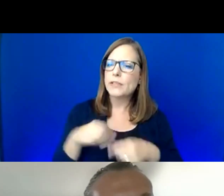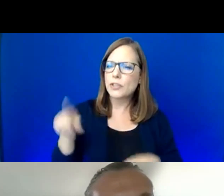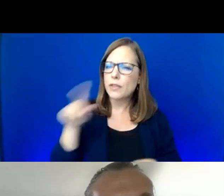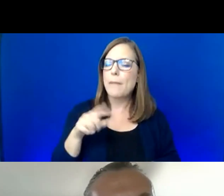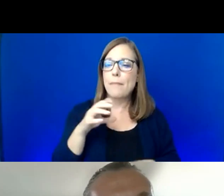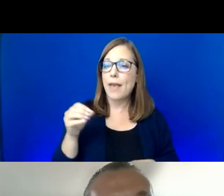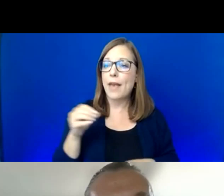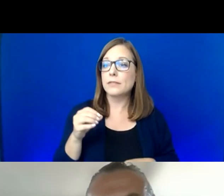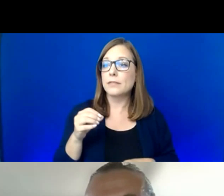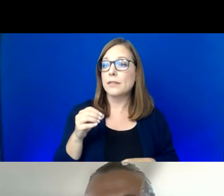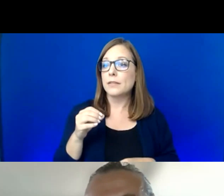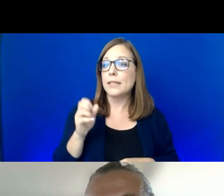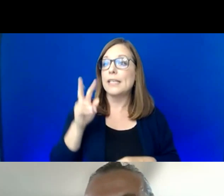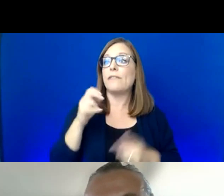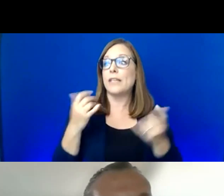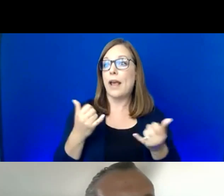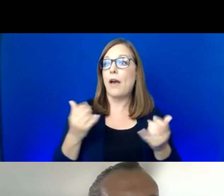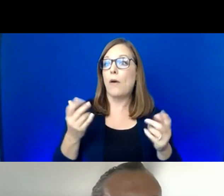all sheltering in place.